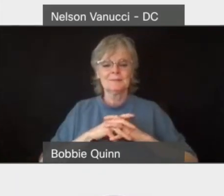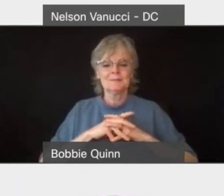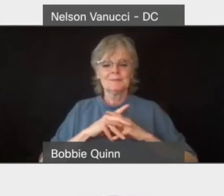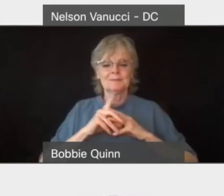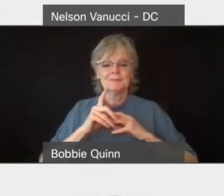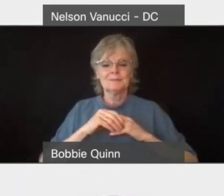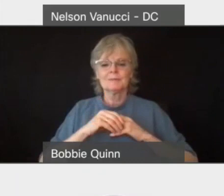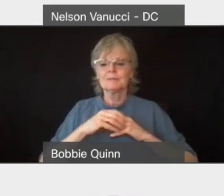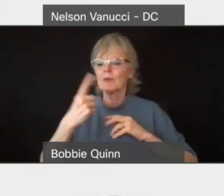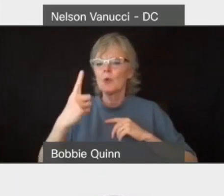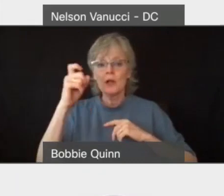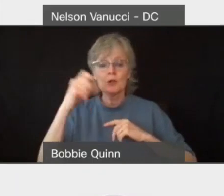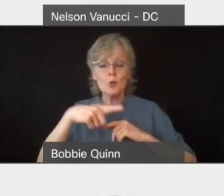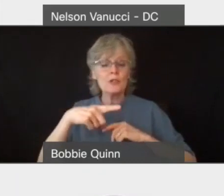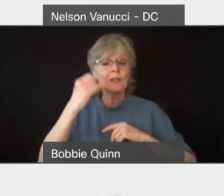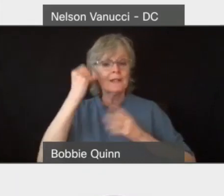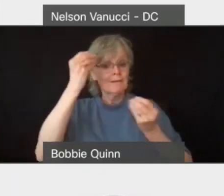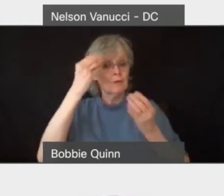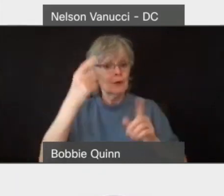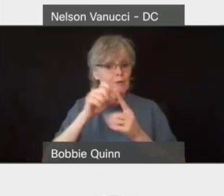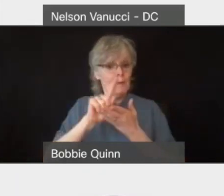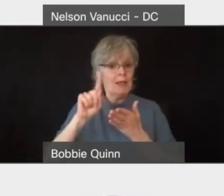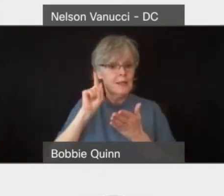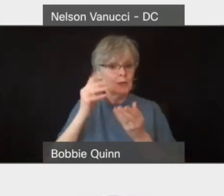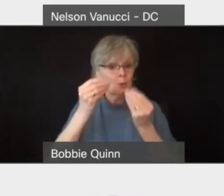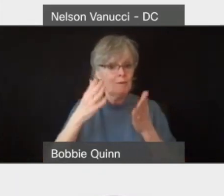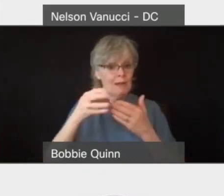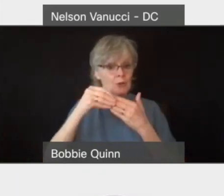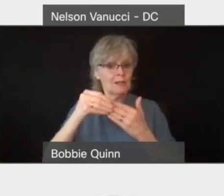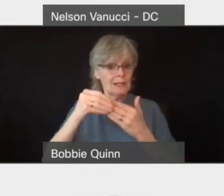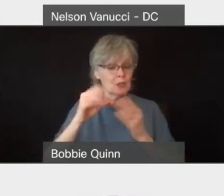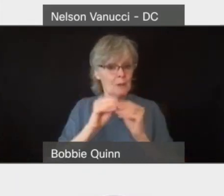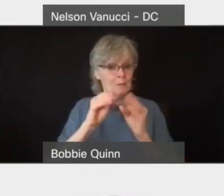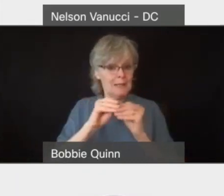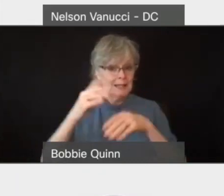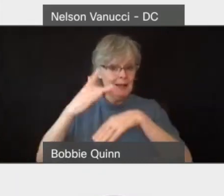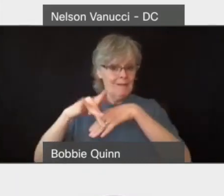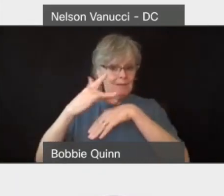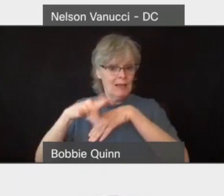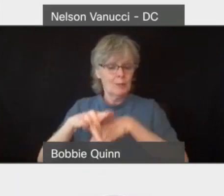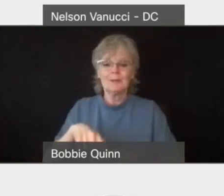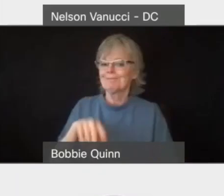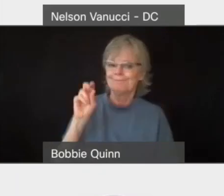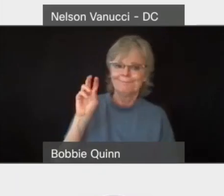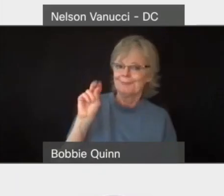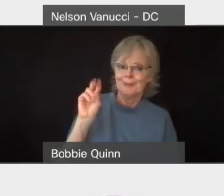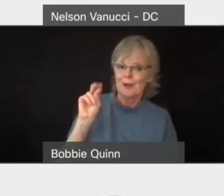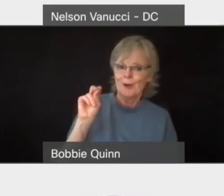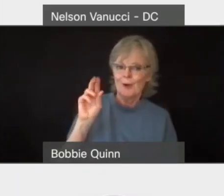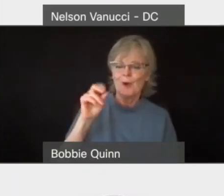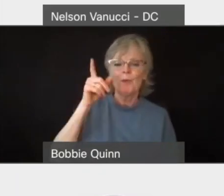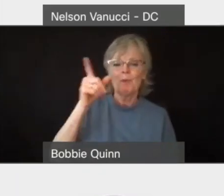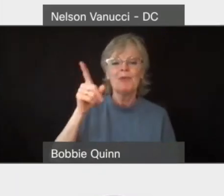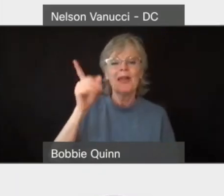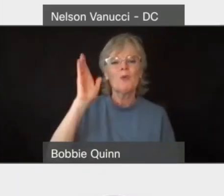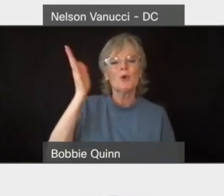There is a question, is the information from last week's provider leadership meeting available? No, because they were verbal presentations.